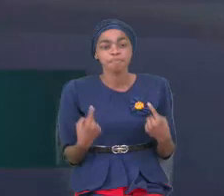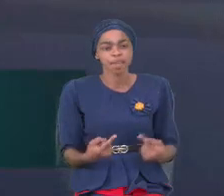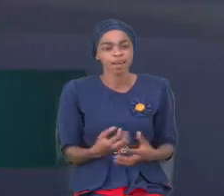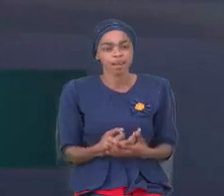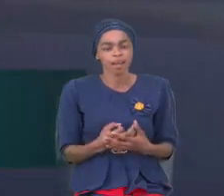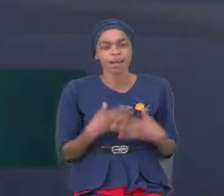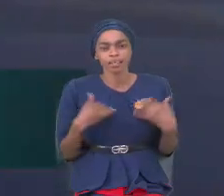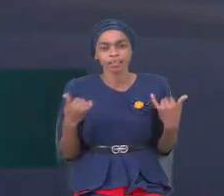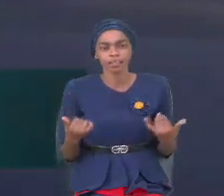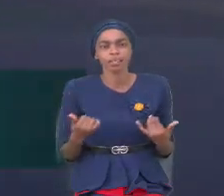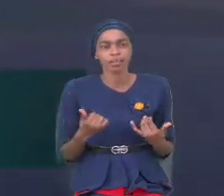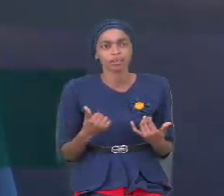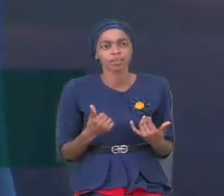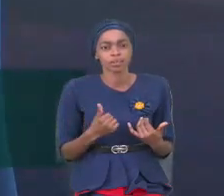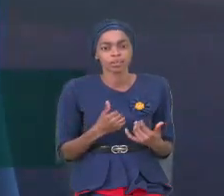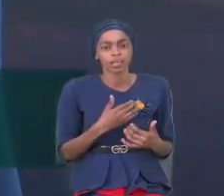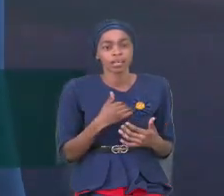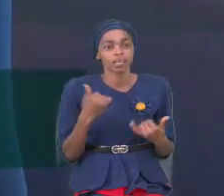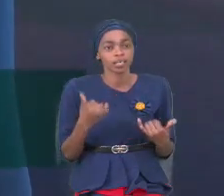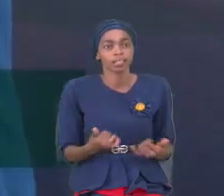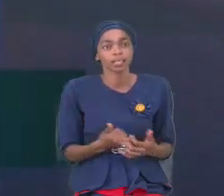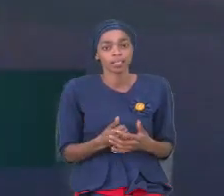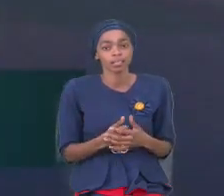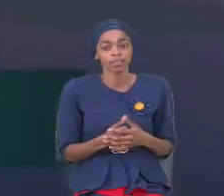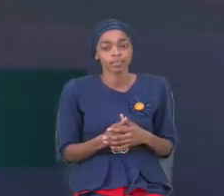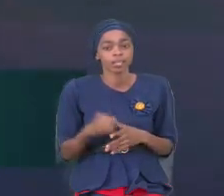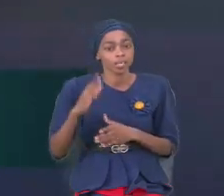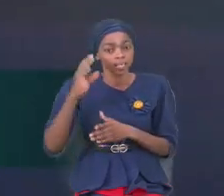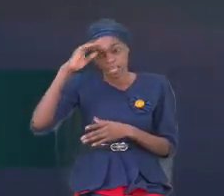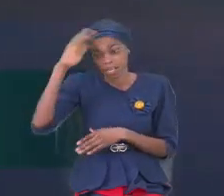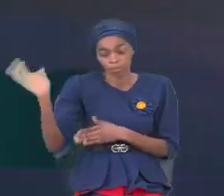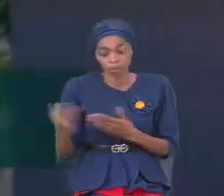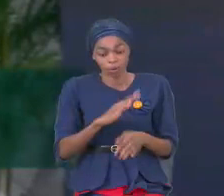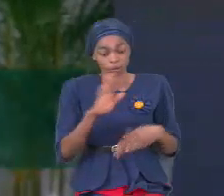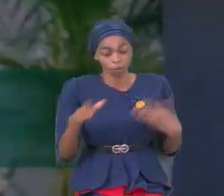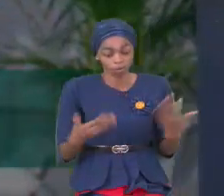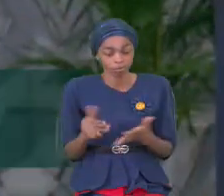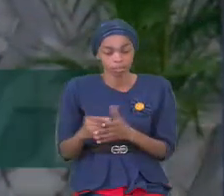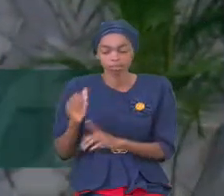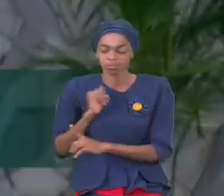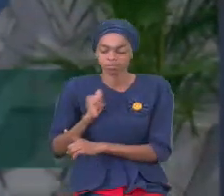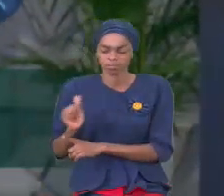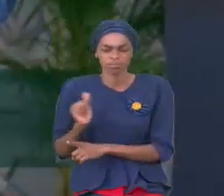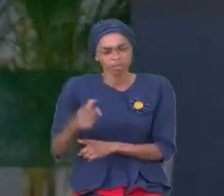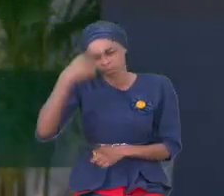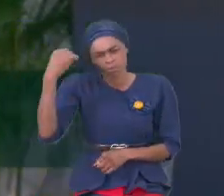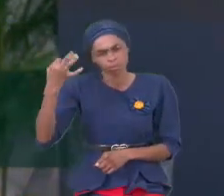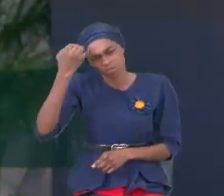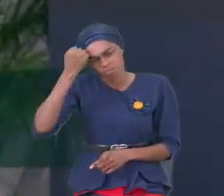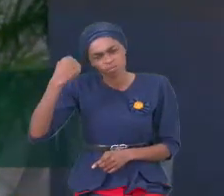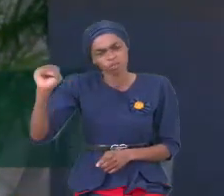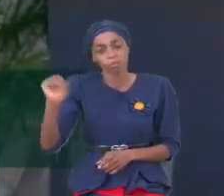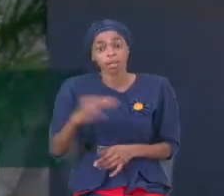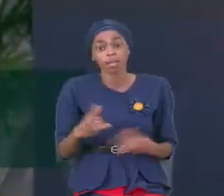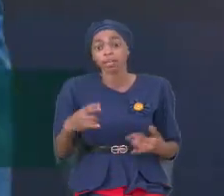affliction. He brought that all by himself because of obstinacy. And he says, now I